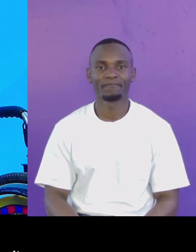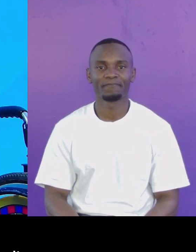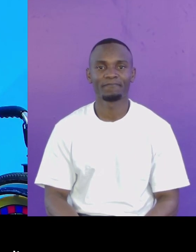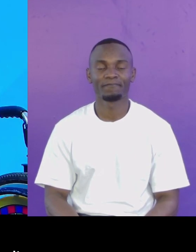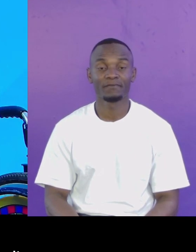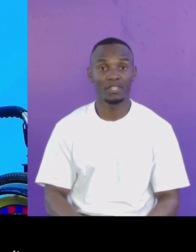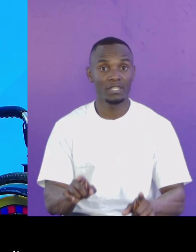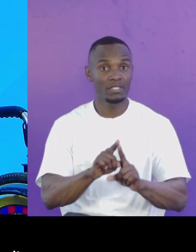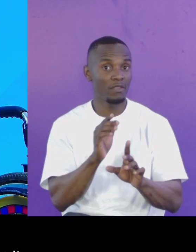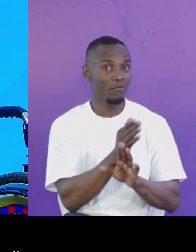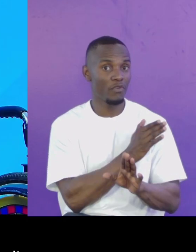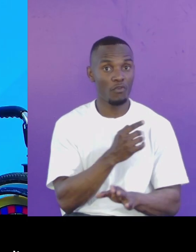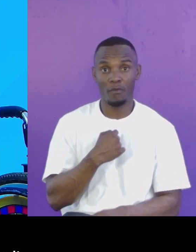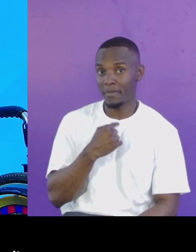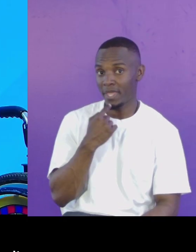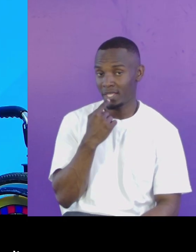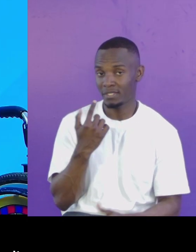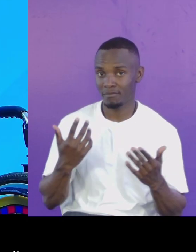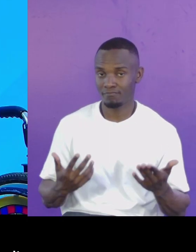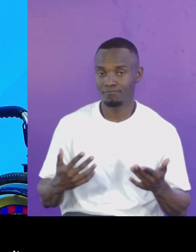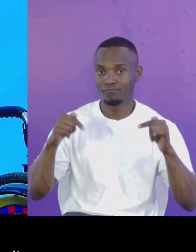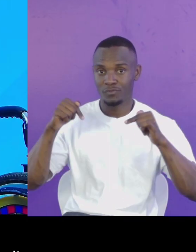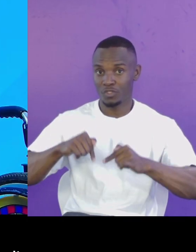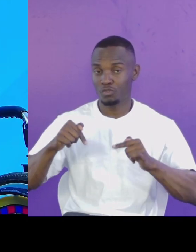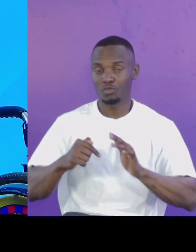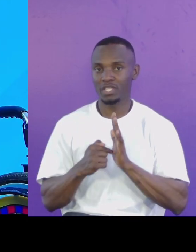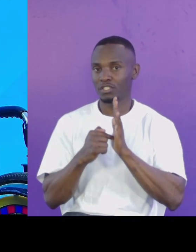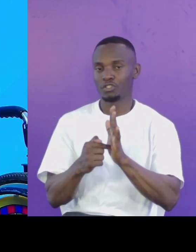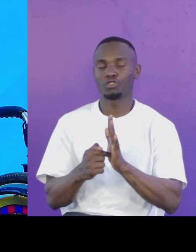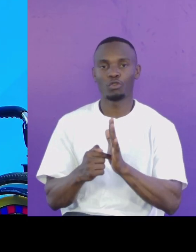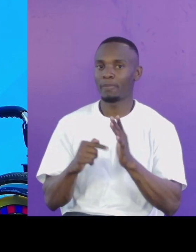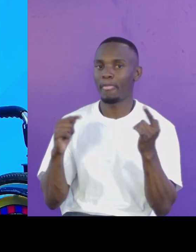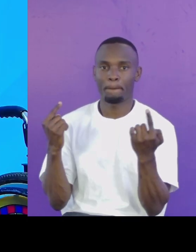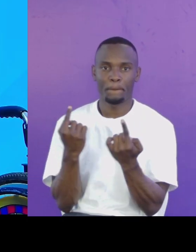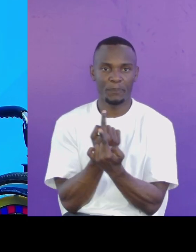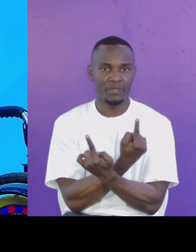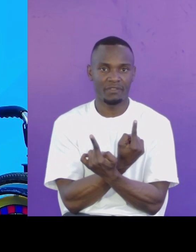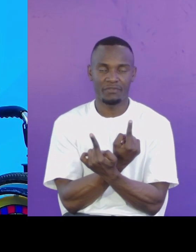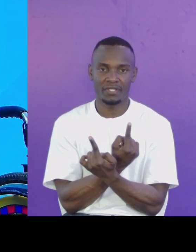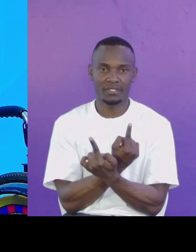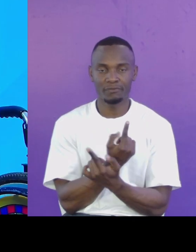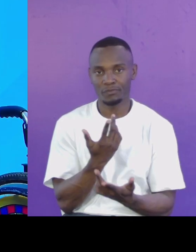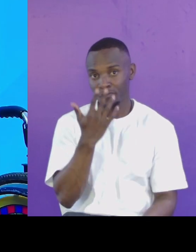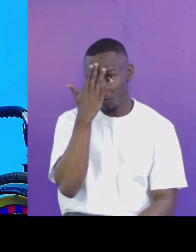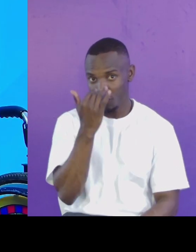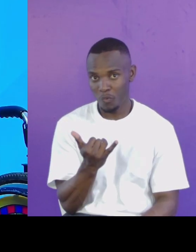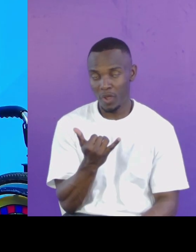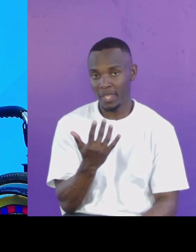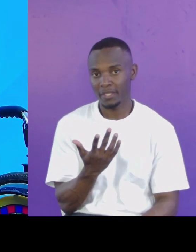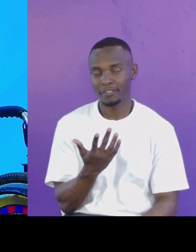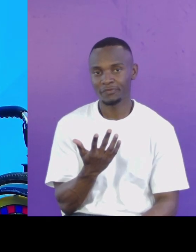Just like I said, today's episode, we are doing it a little bit different. It will be